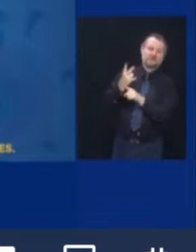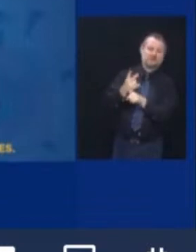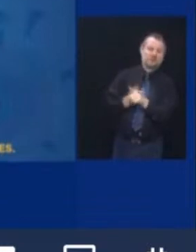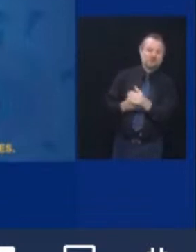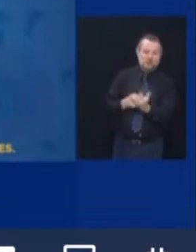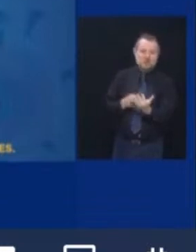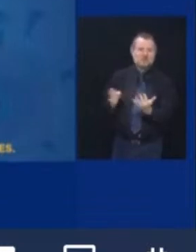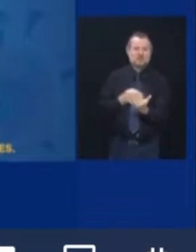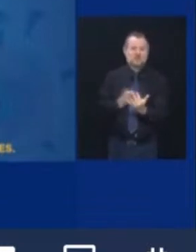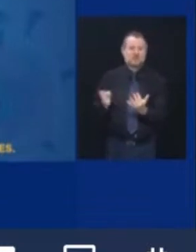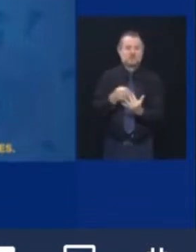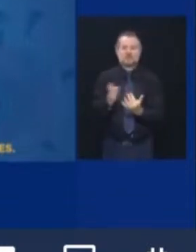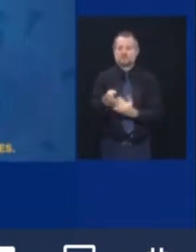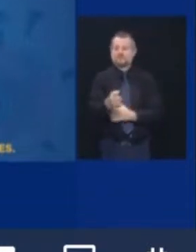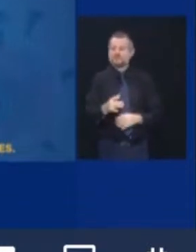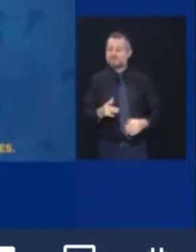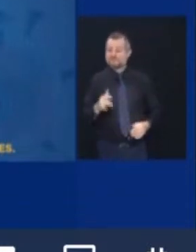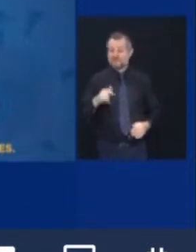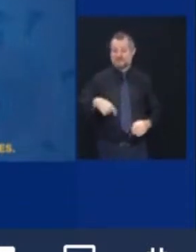I would admit to fatigue.